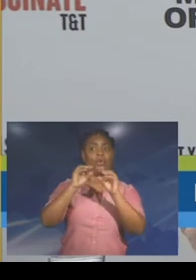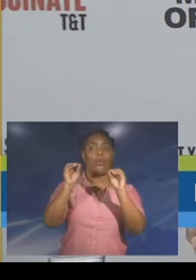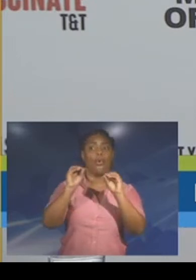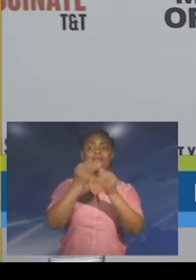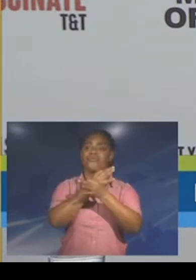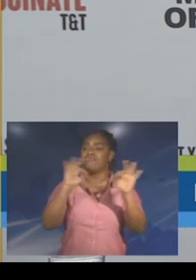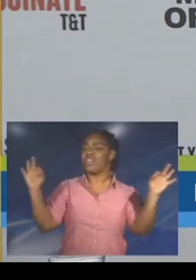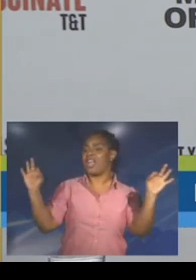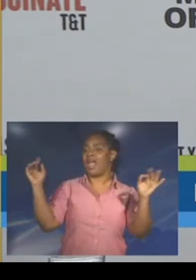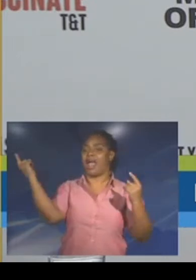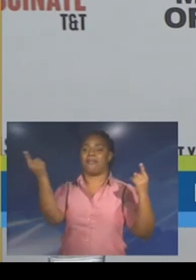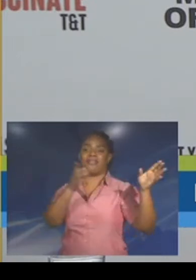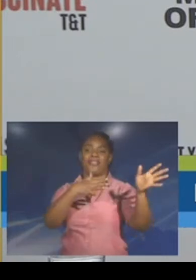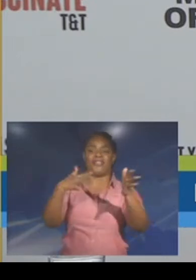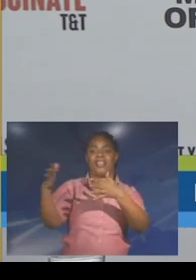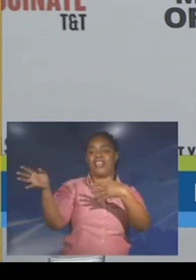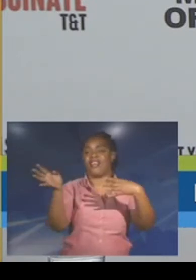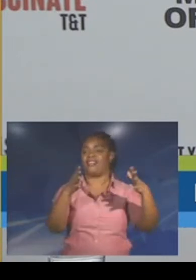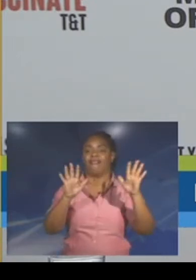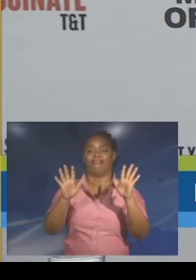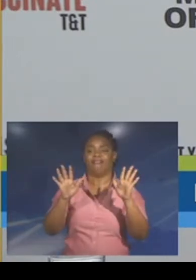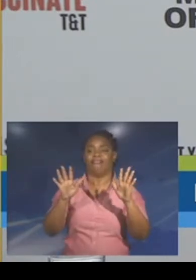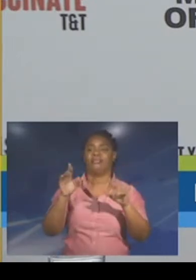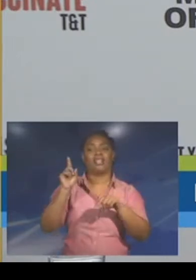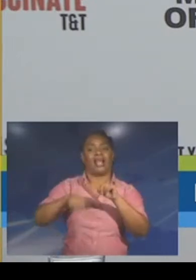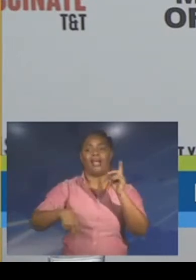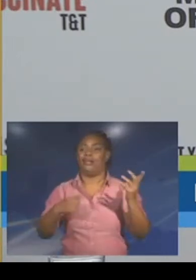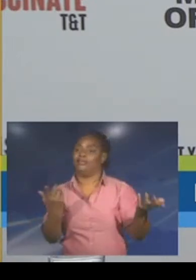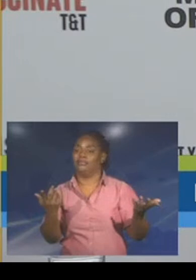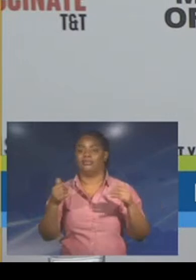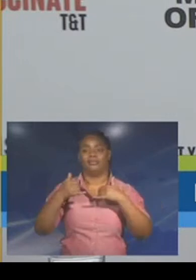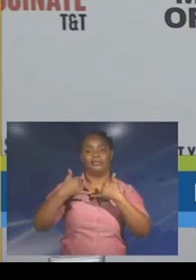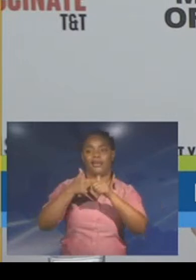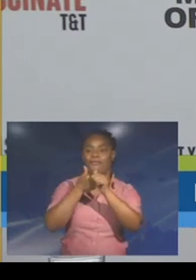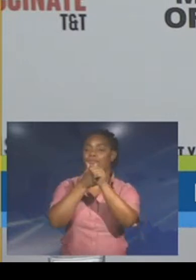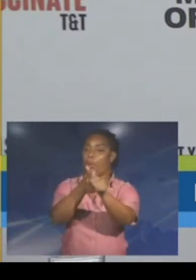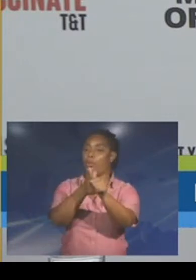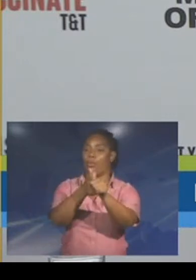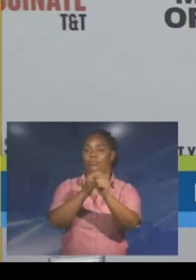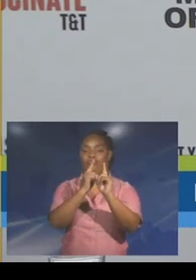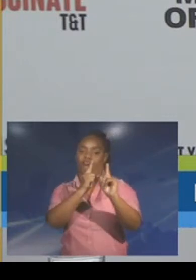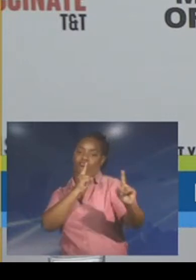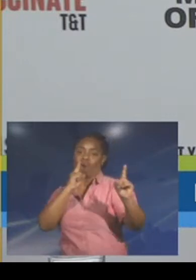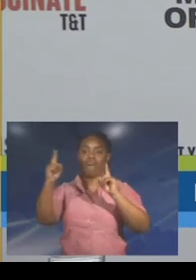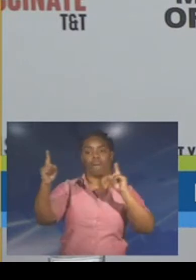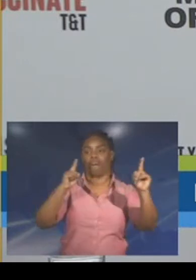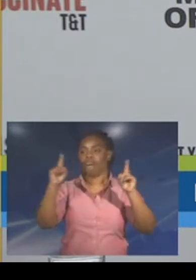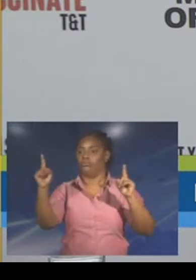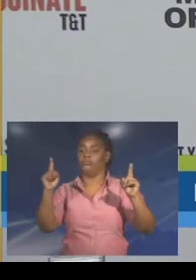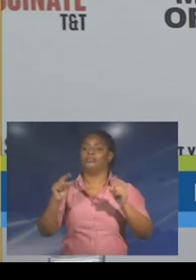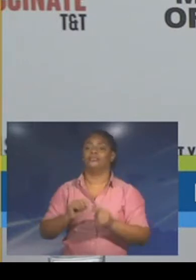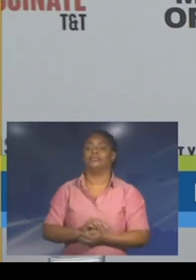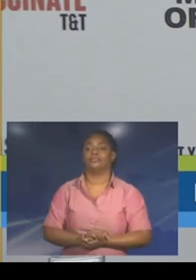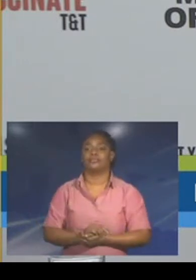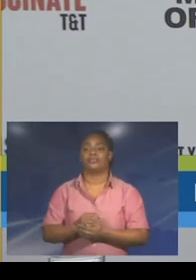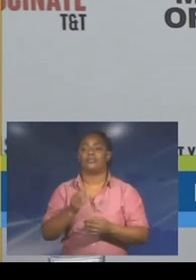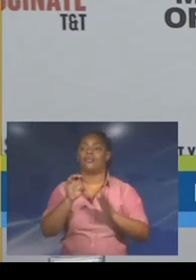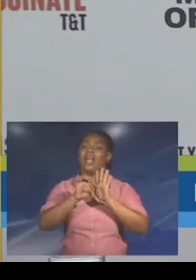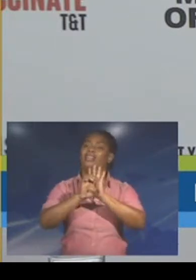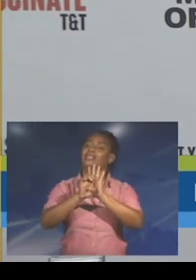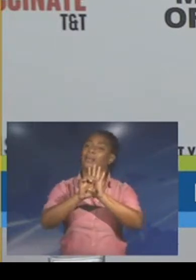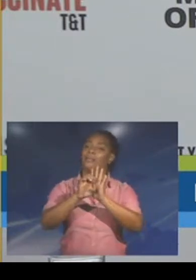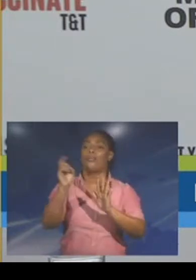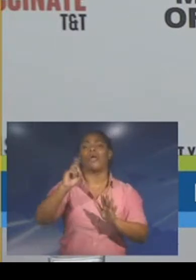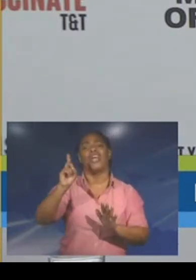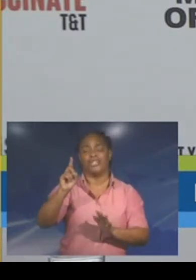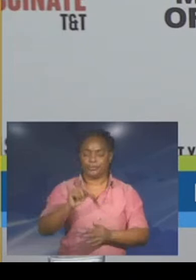it is difficult to practice social distancing. So, for example, public transport. If you are in a maxi